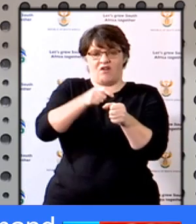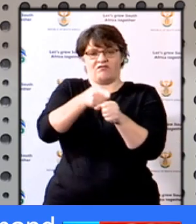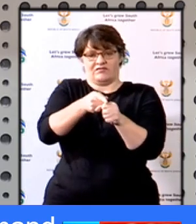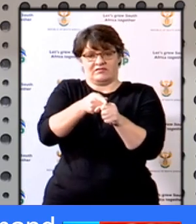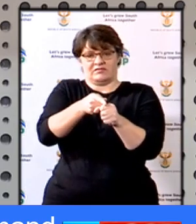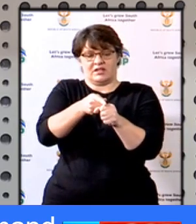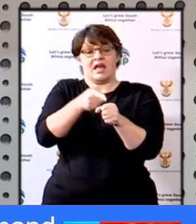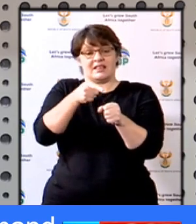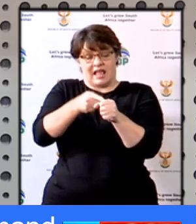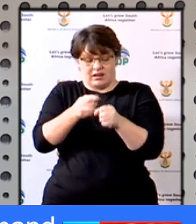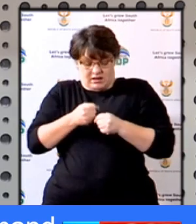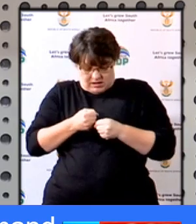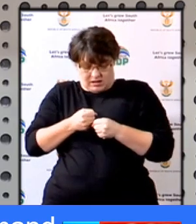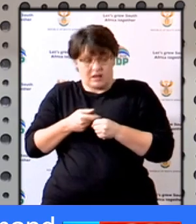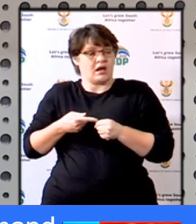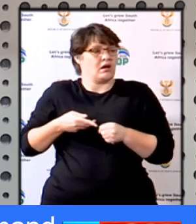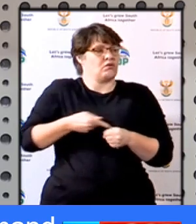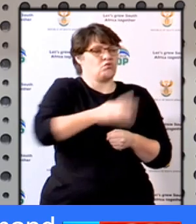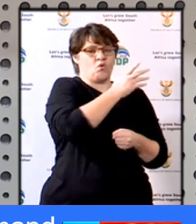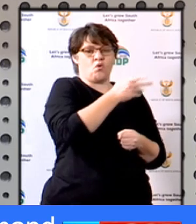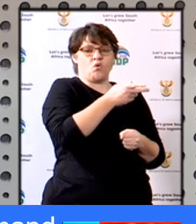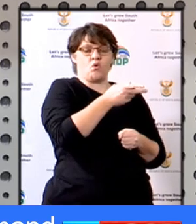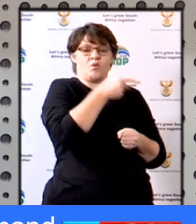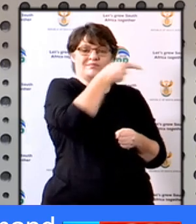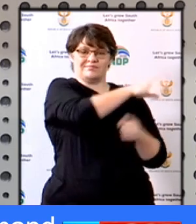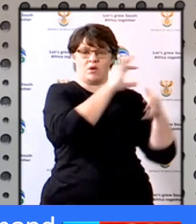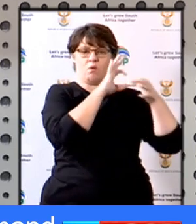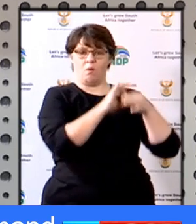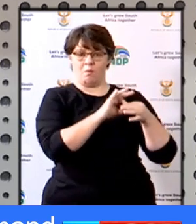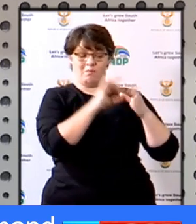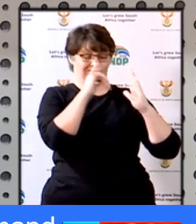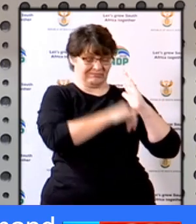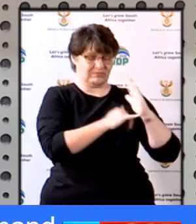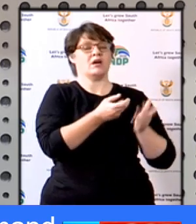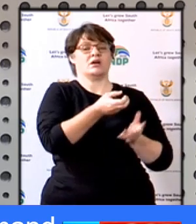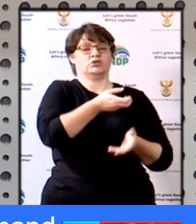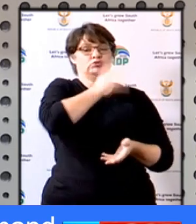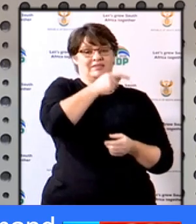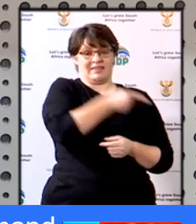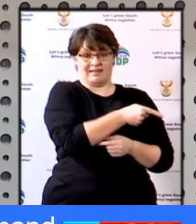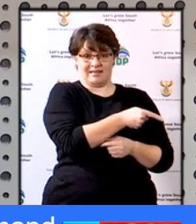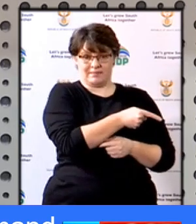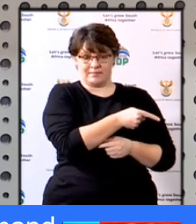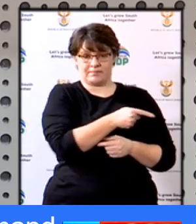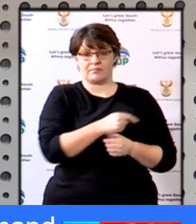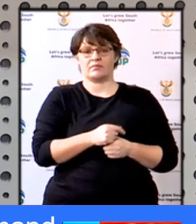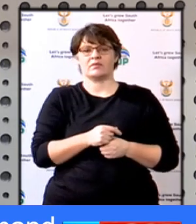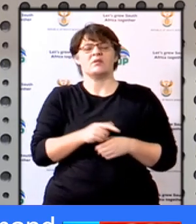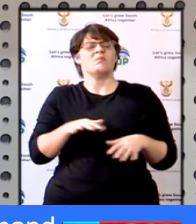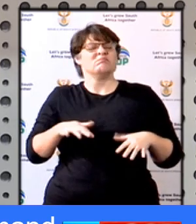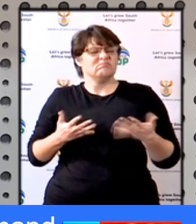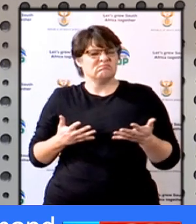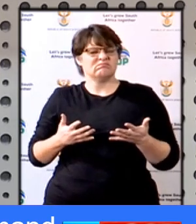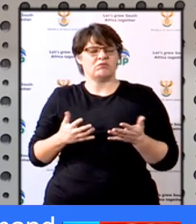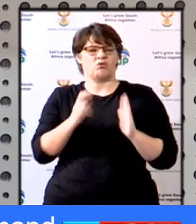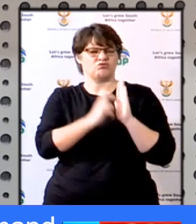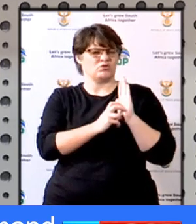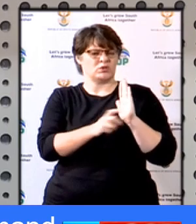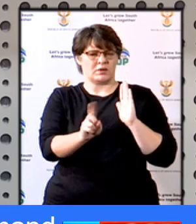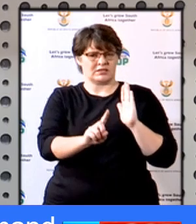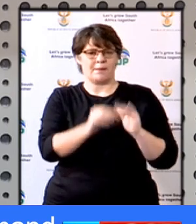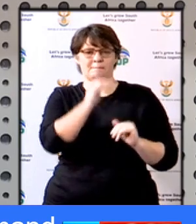for consumption at home. So no one can consume it on premises. So to make that a bit more practical, it would